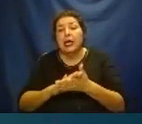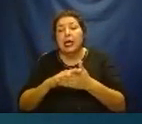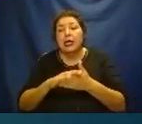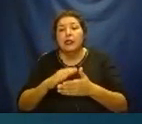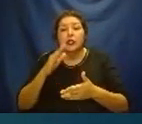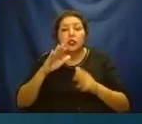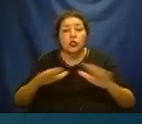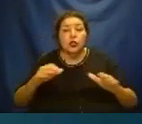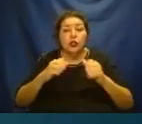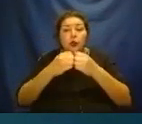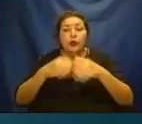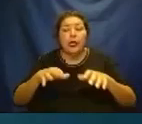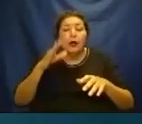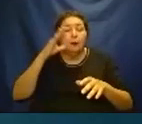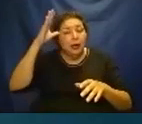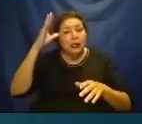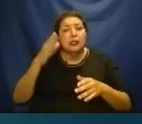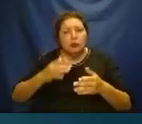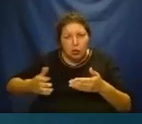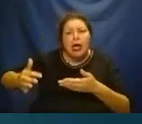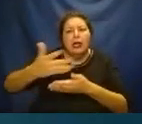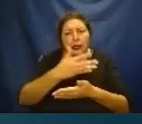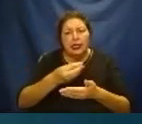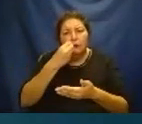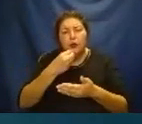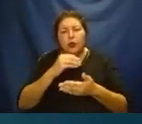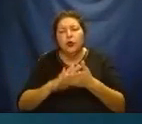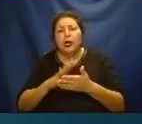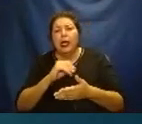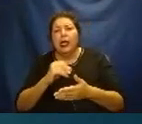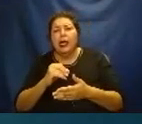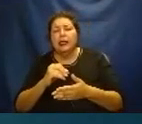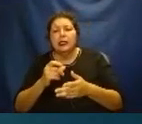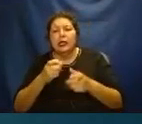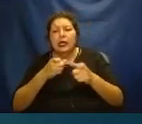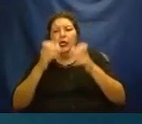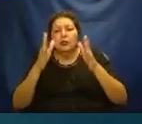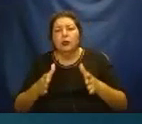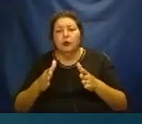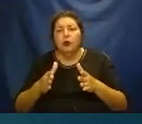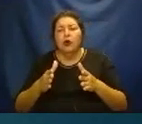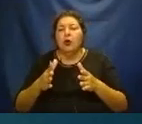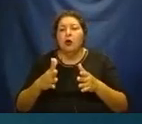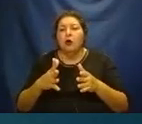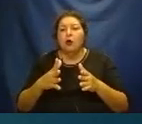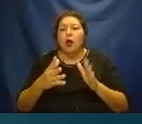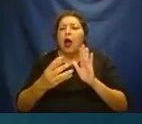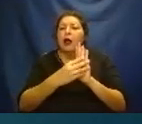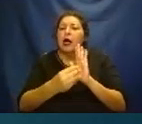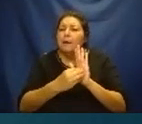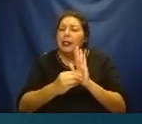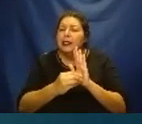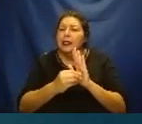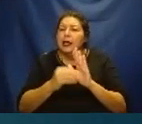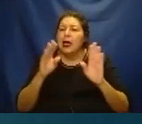his overseer had taken his cue from his boss. And